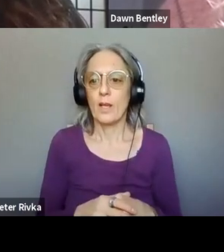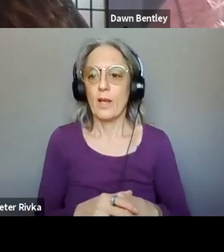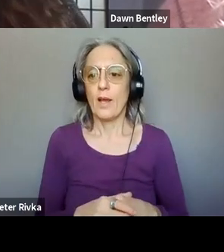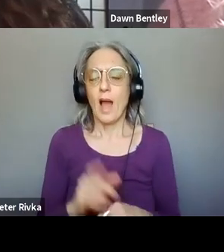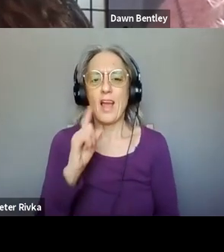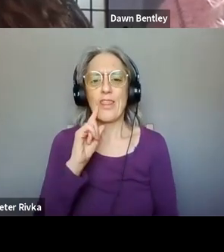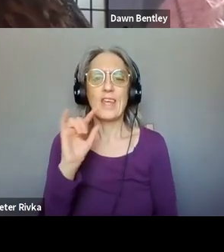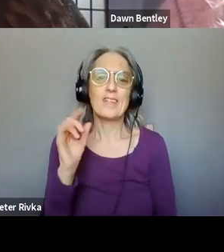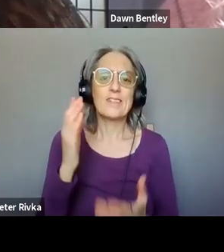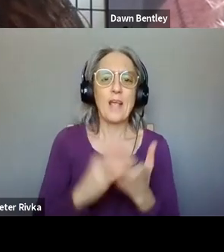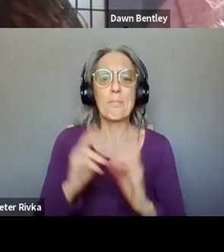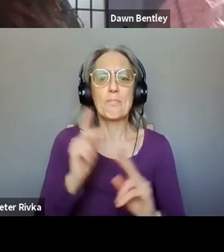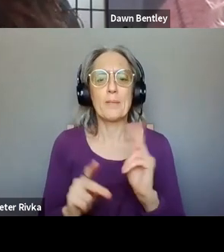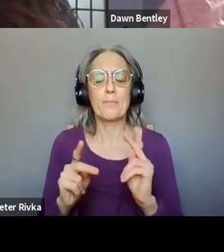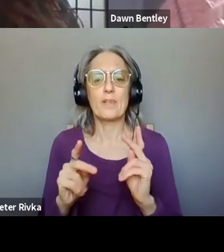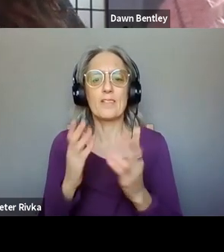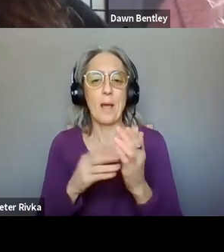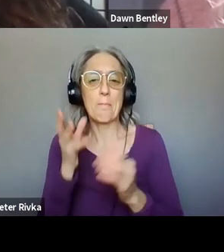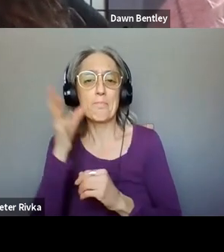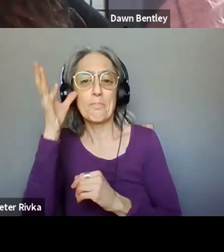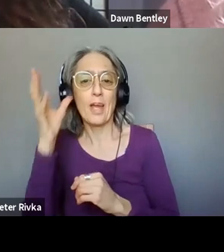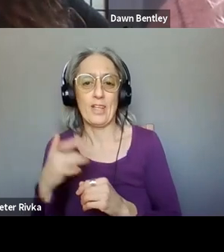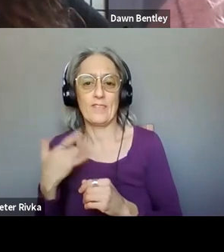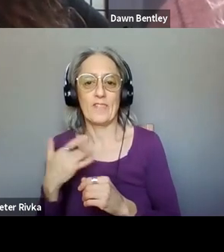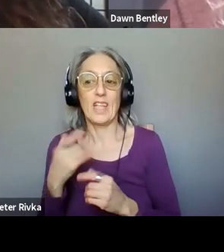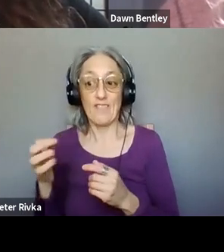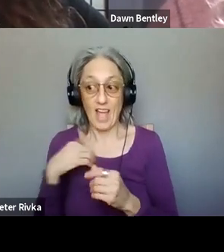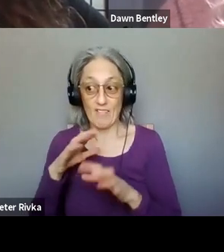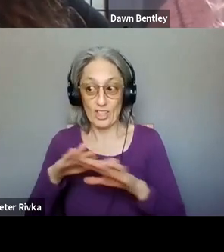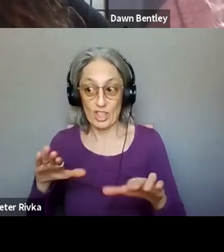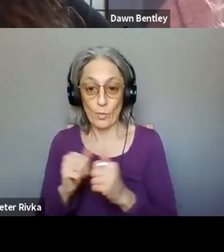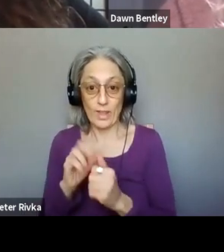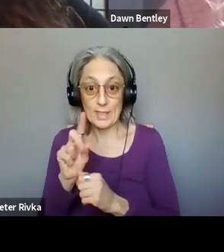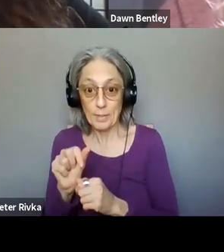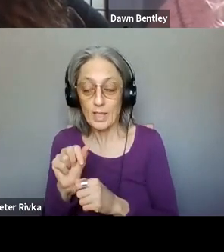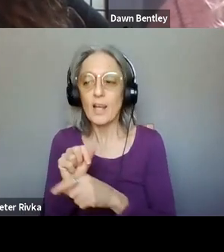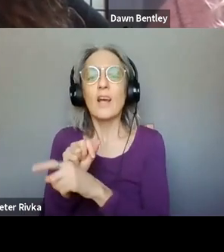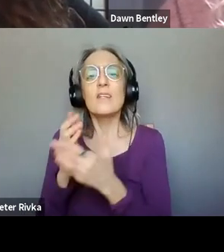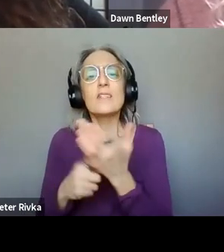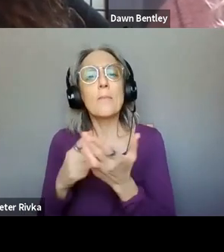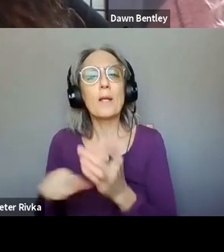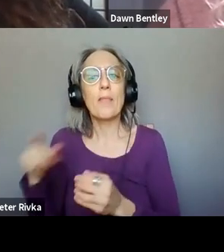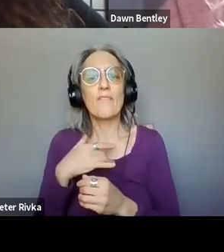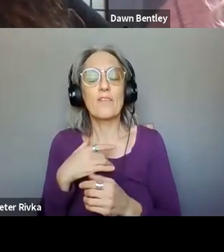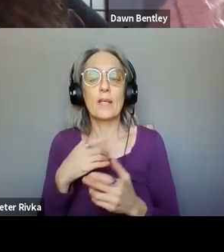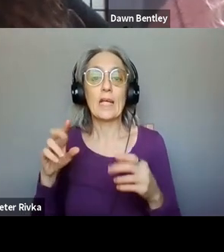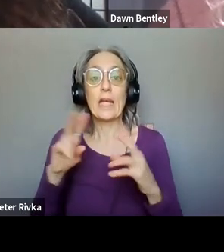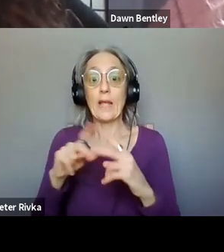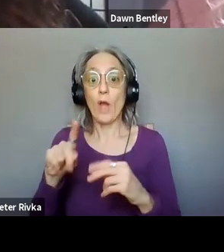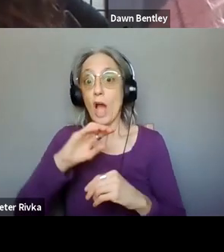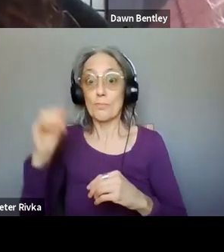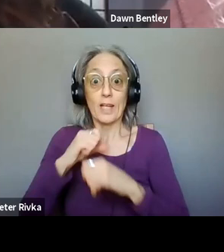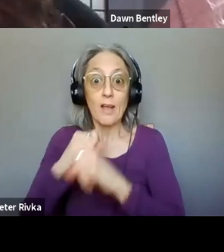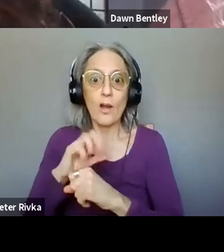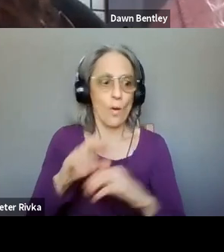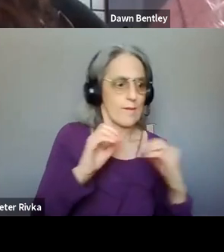this misconception amongst parents, especially parents of children with disabilities, that it's sort of an all or none type of a thing, but there's so many options